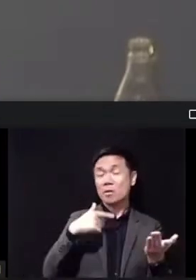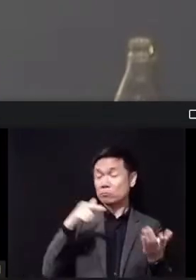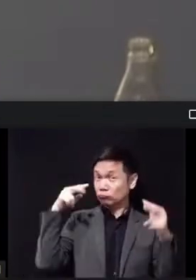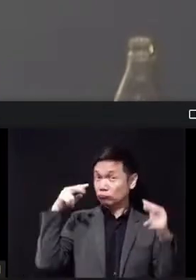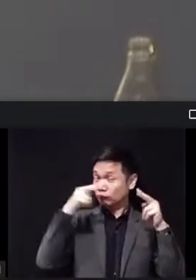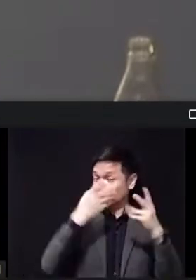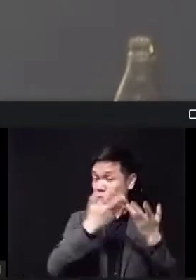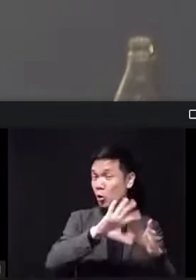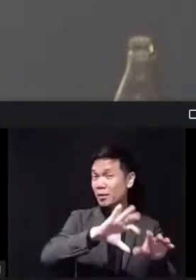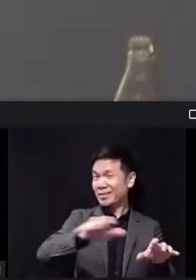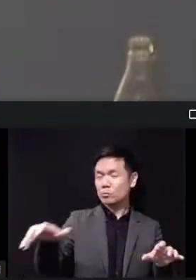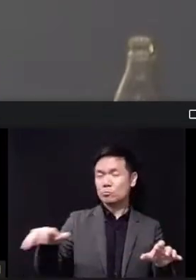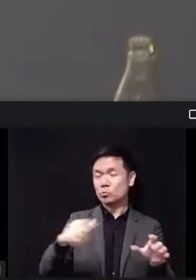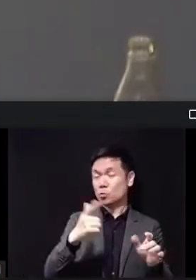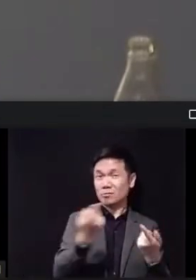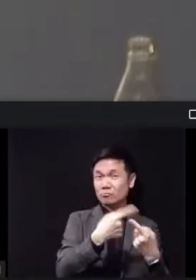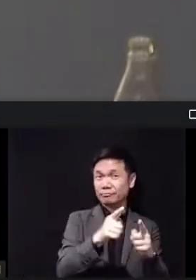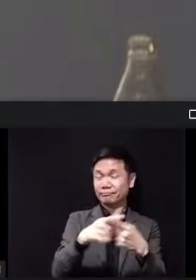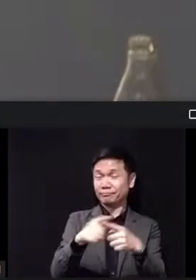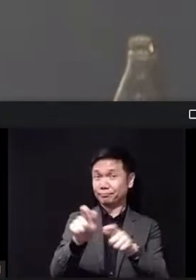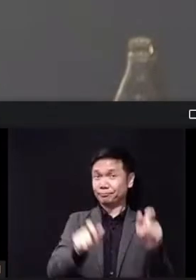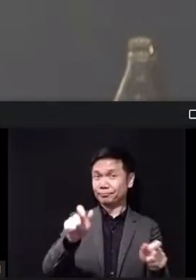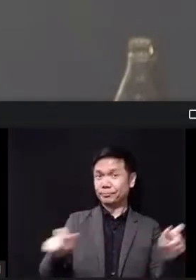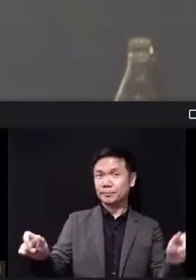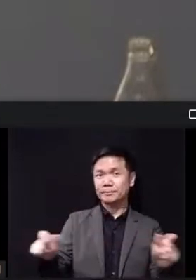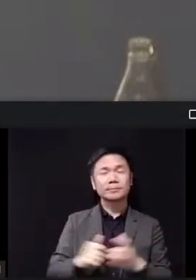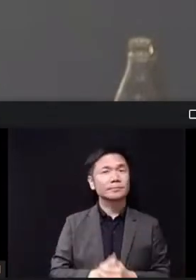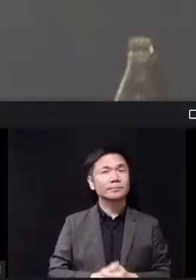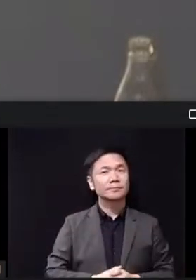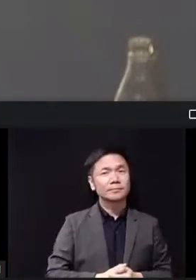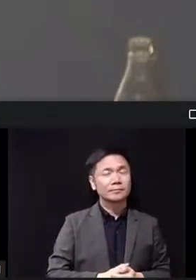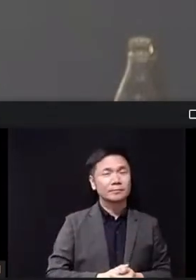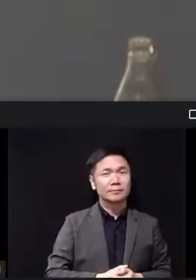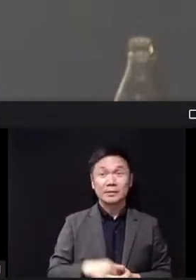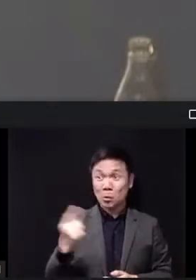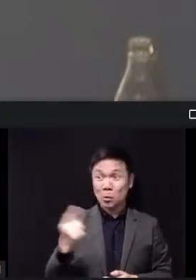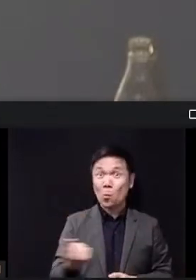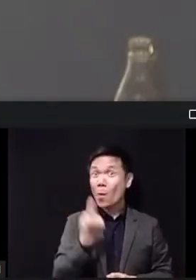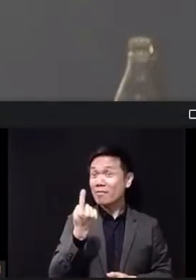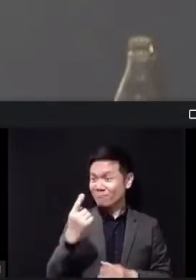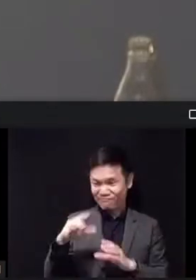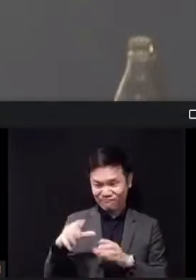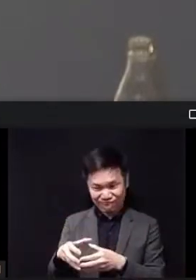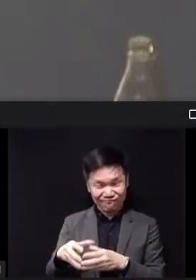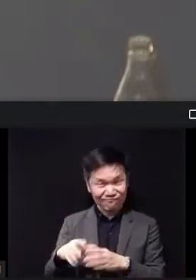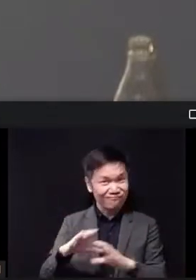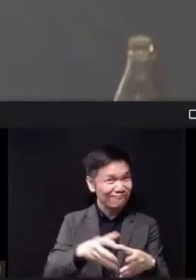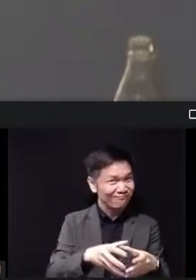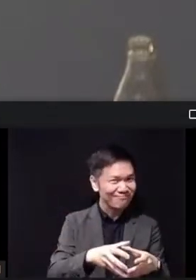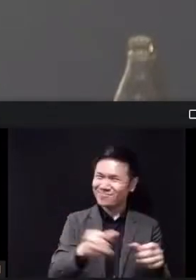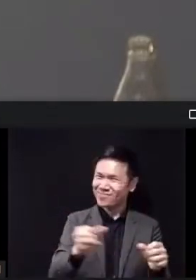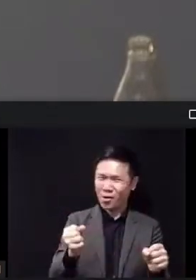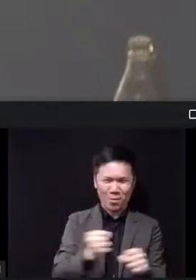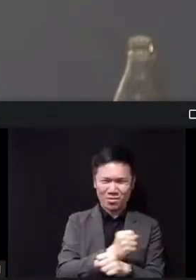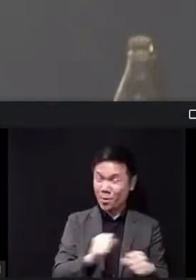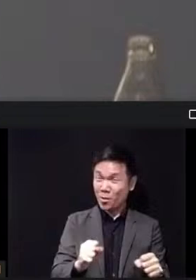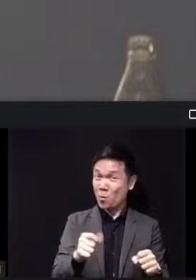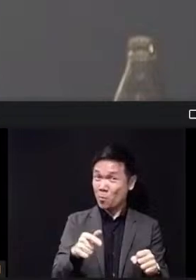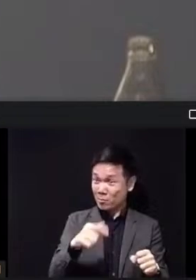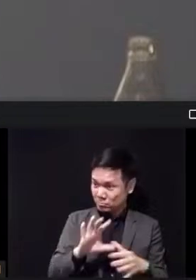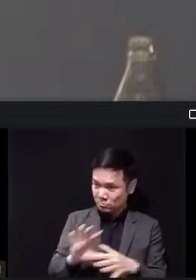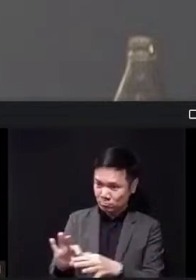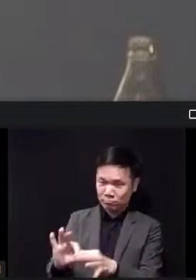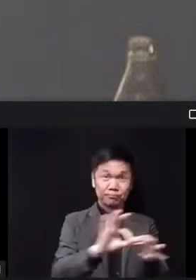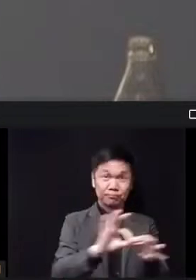our region. Therefore, only the collective resolve, constructive dialogues, and